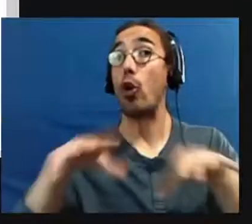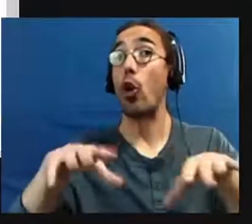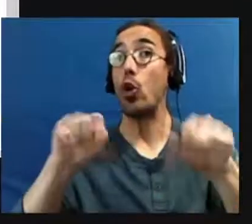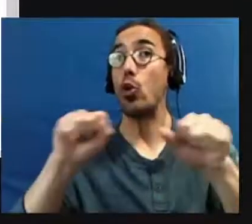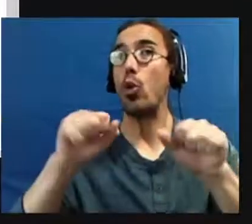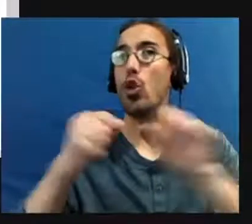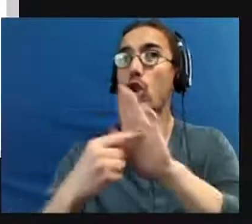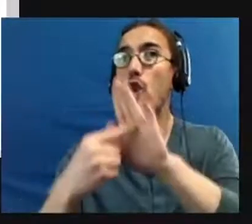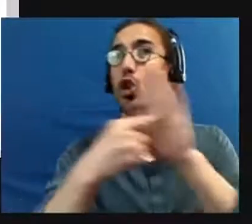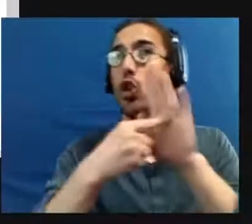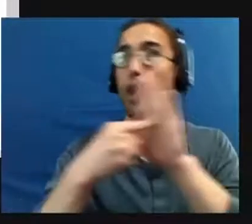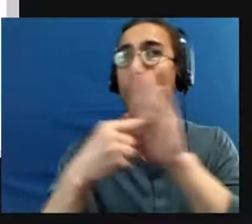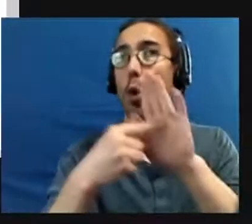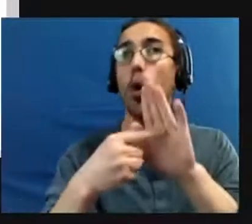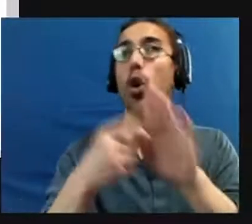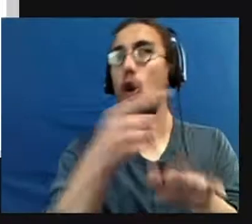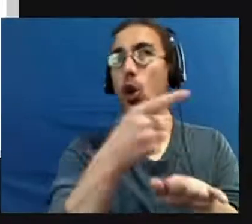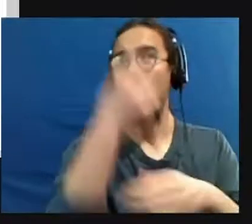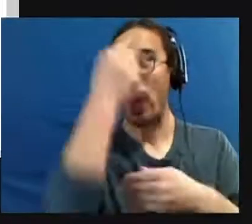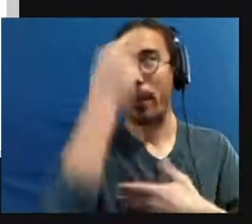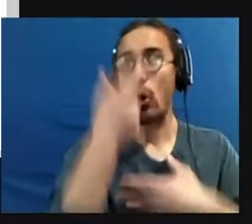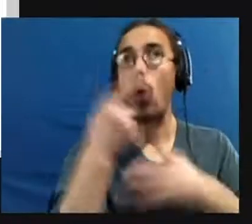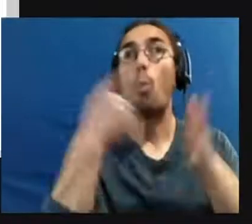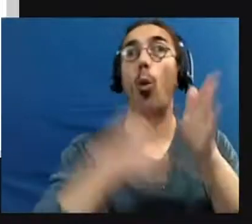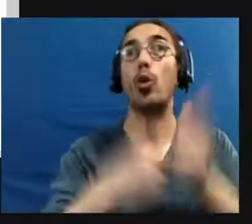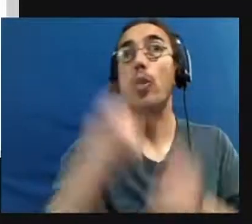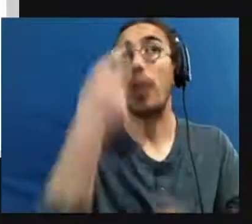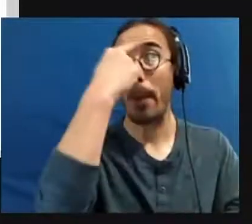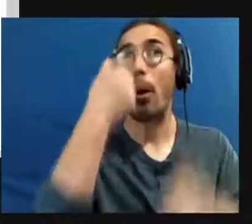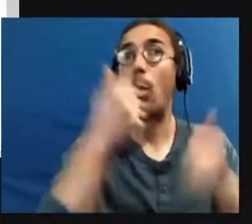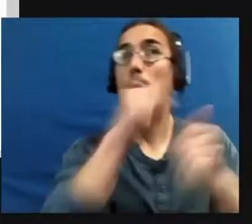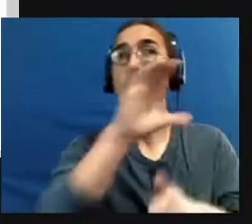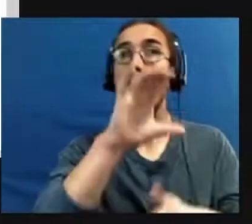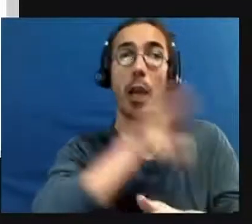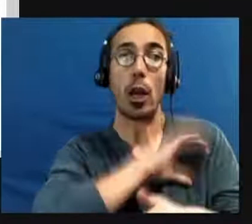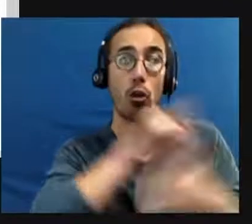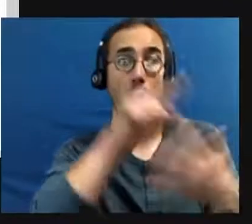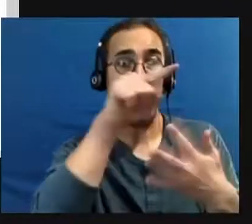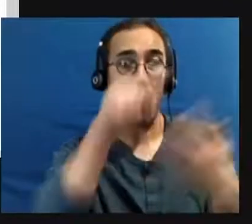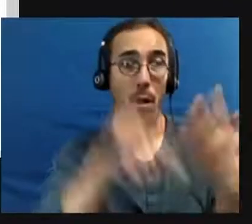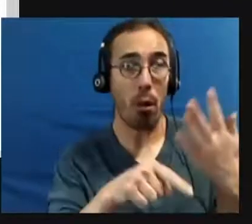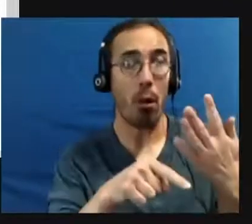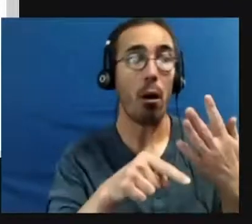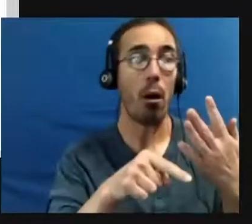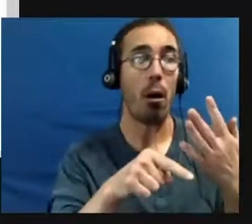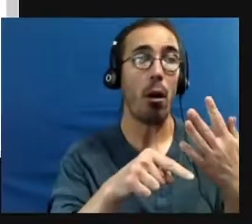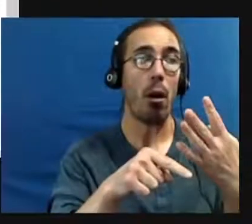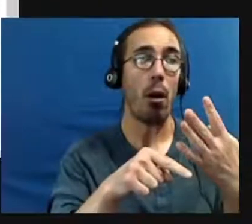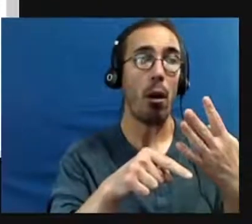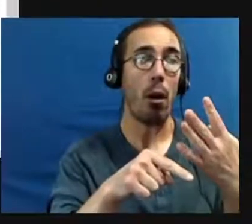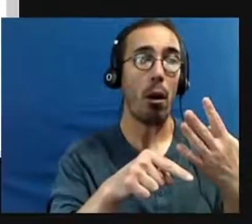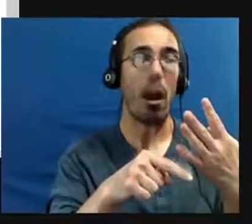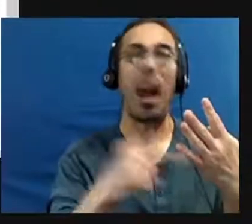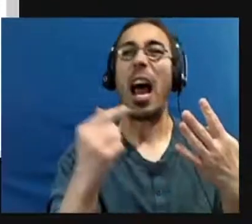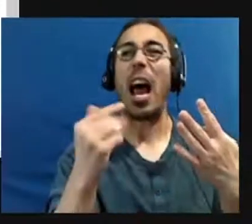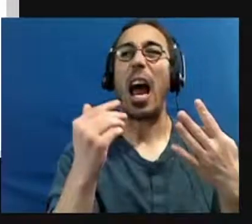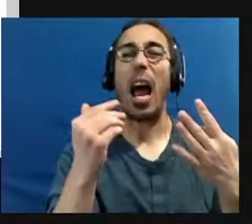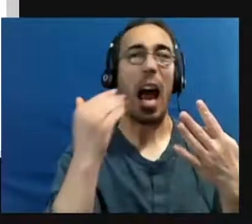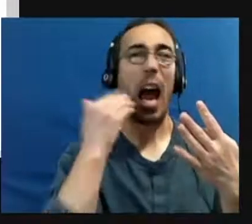all, and let me know what you guys think. But which character below is considered headcanon autistic? And